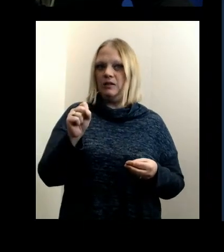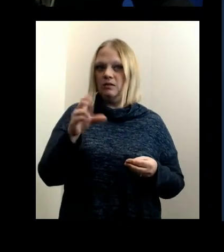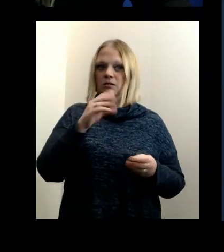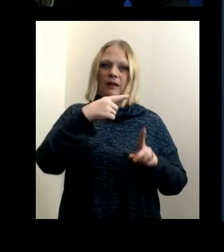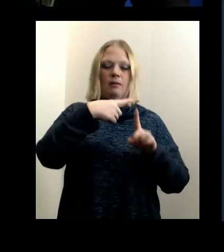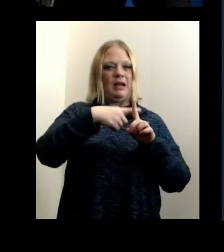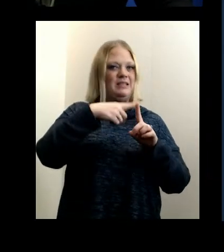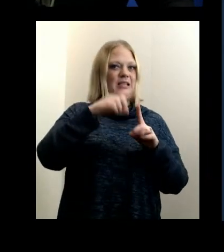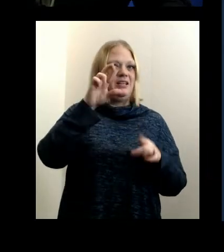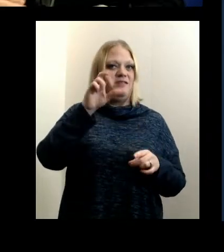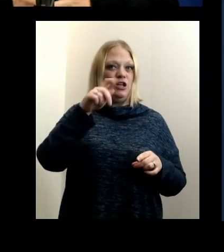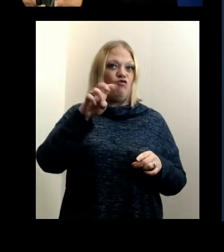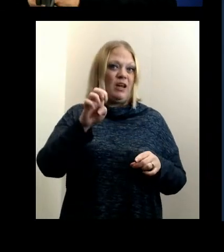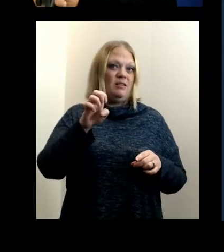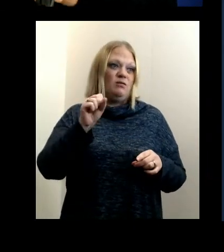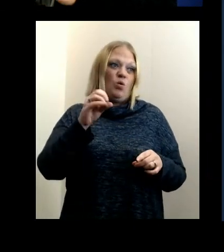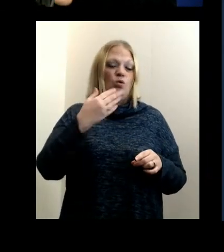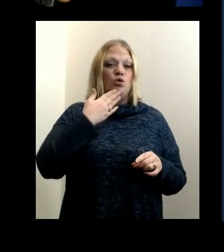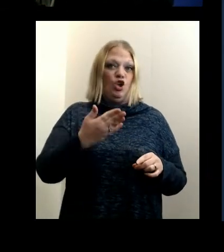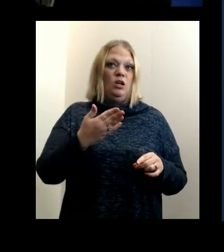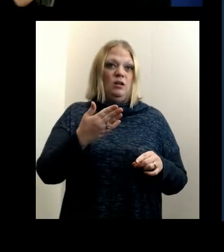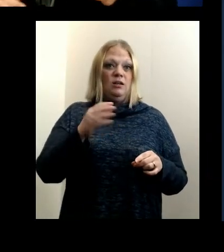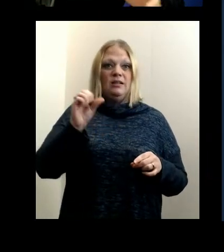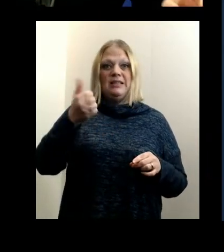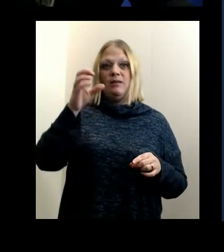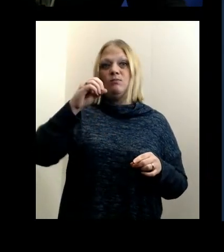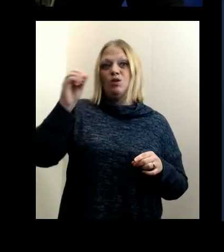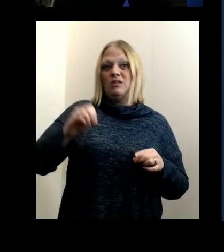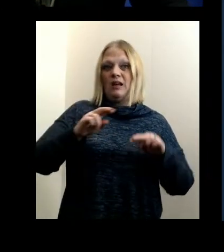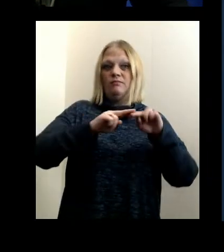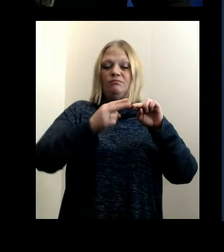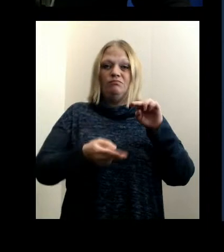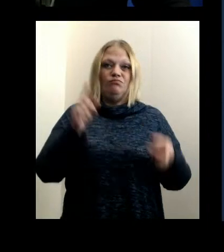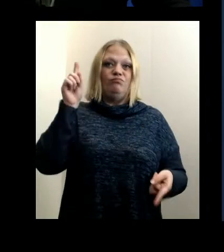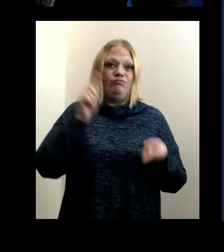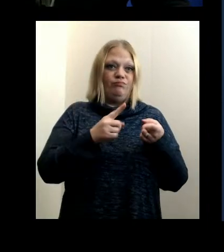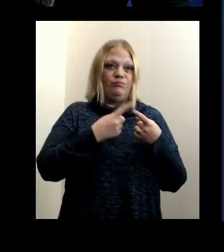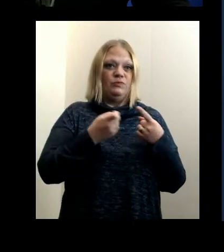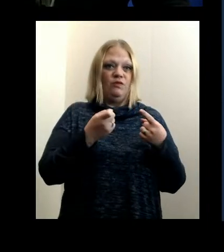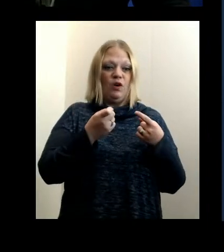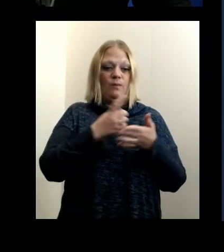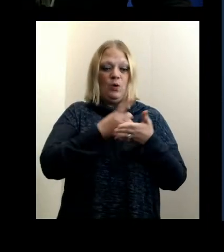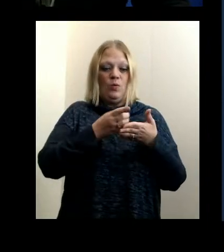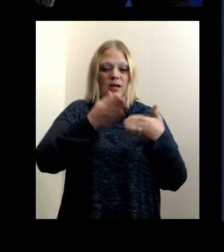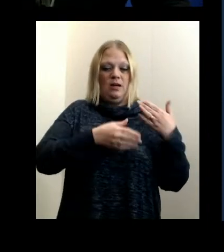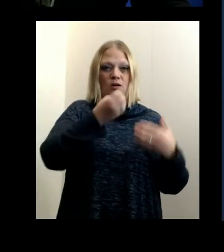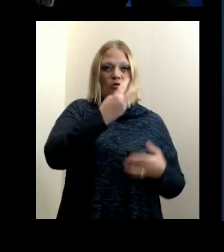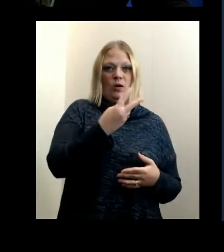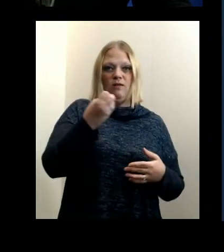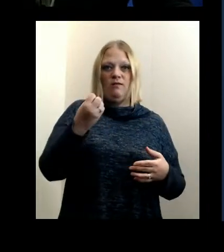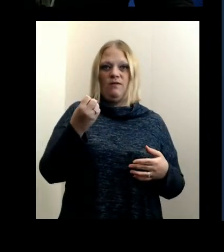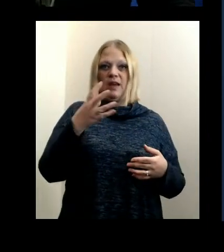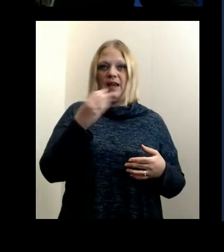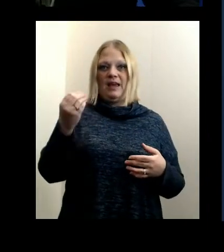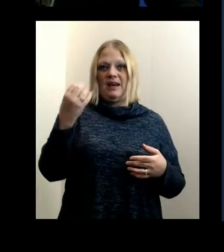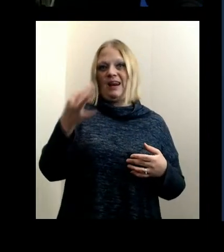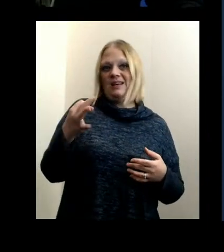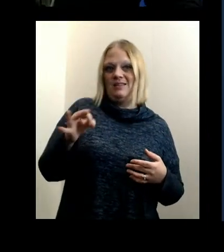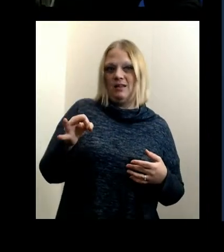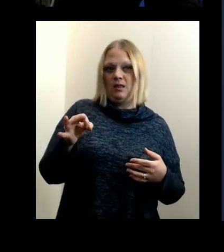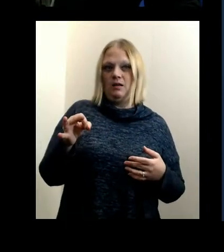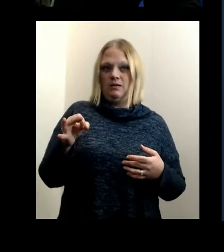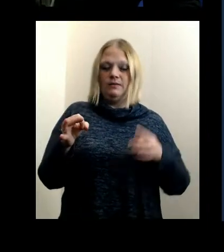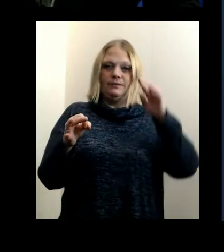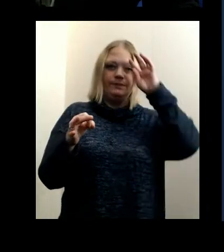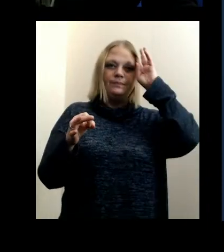positivity rate, so that's a good thing. Had a 10% decline in new cases from the week ending December 12th to the 19th, and a